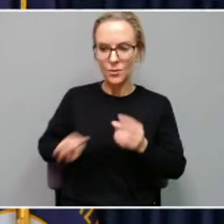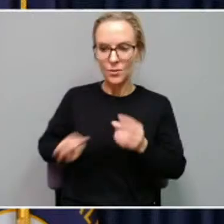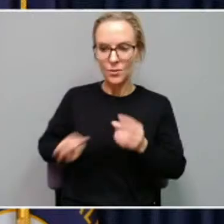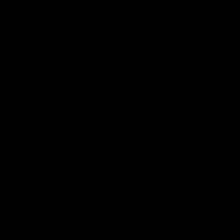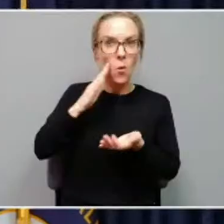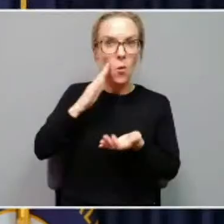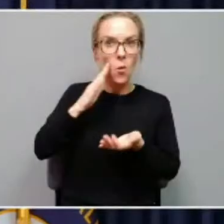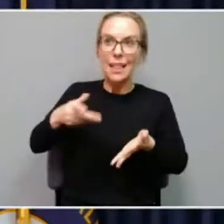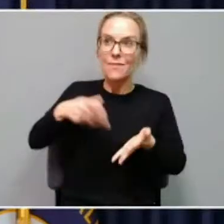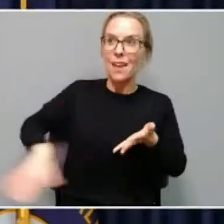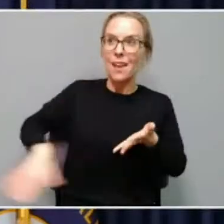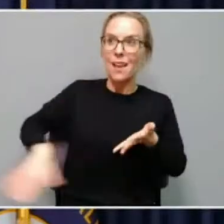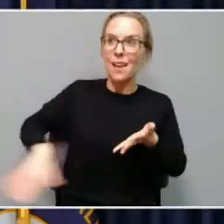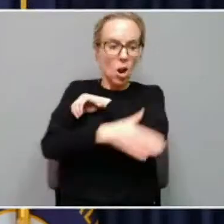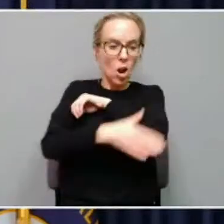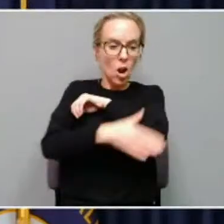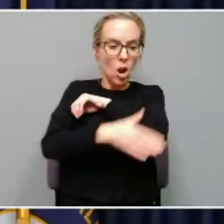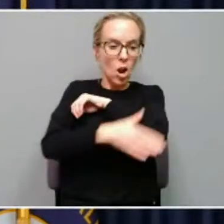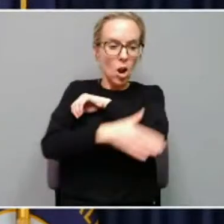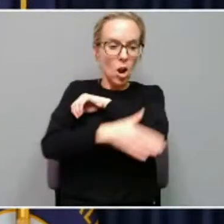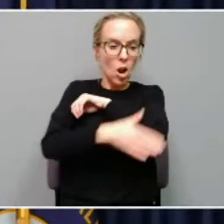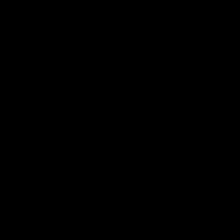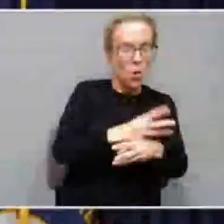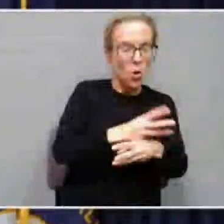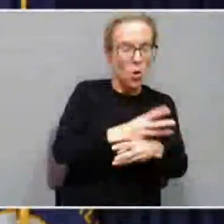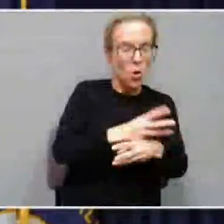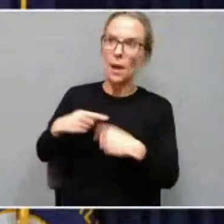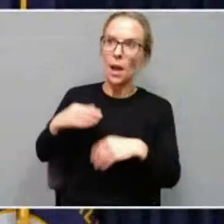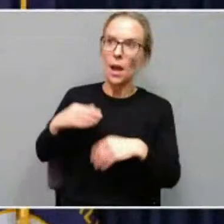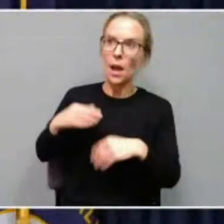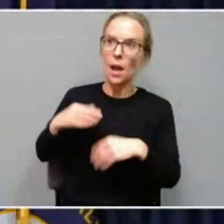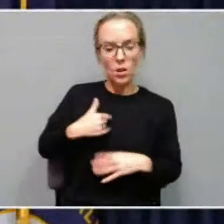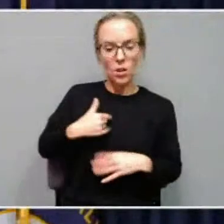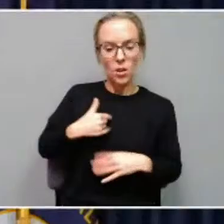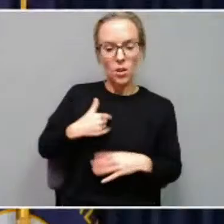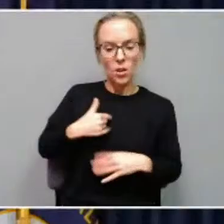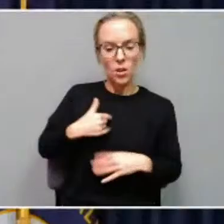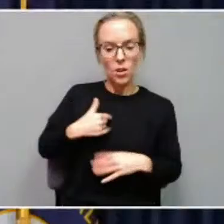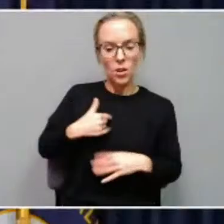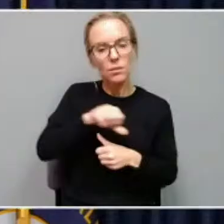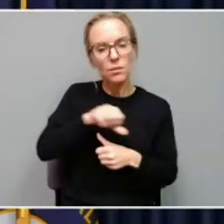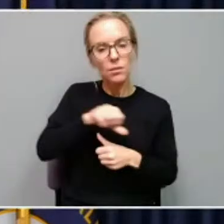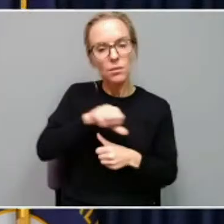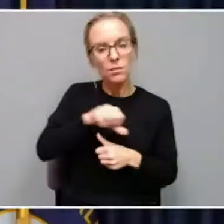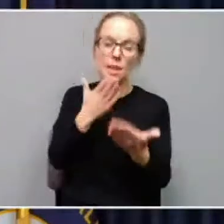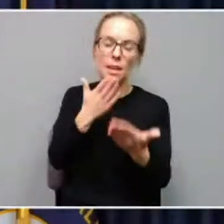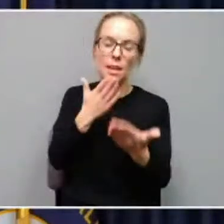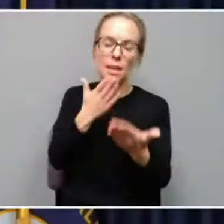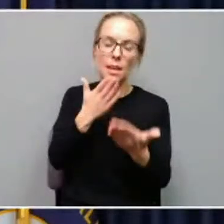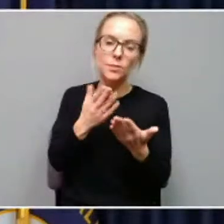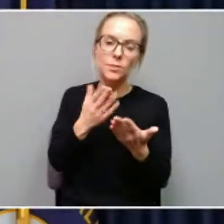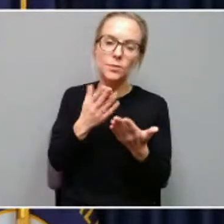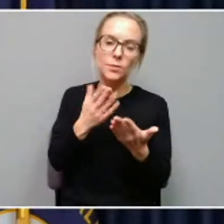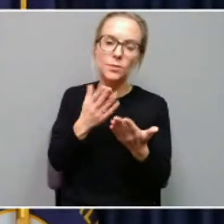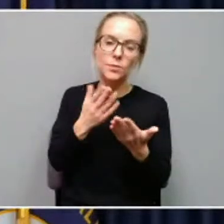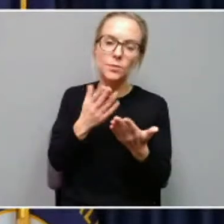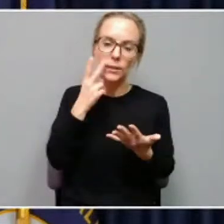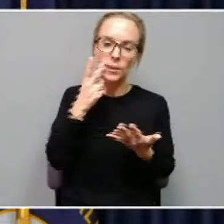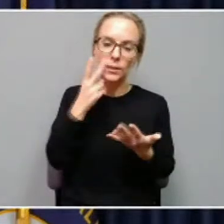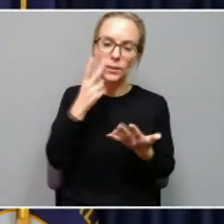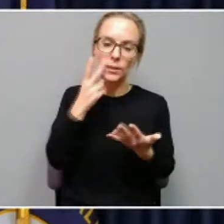and the rest of this world depend on us caring about each other. Thank you, and we will see you on Thursday.